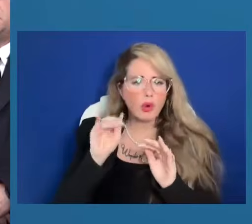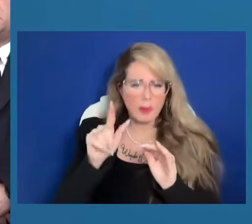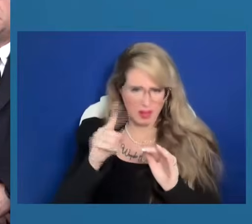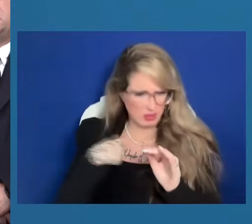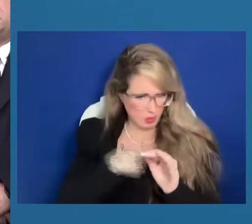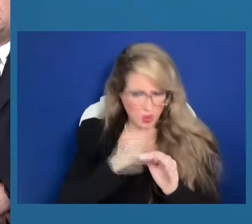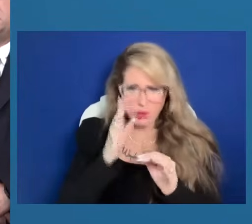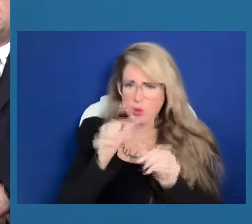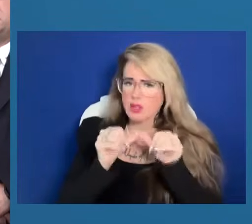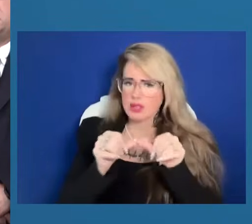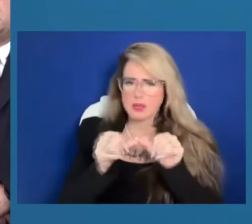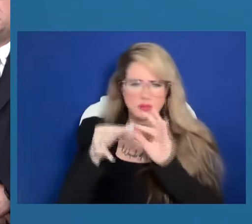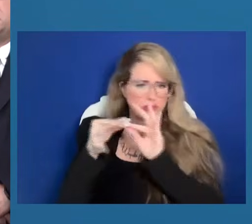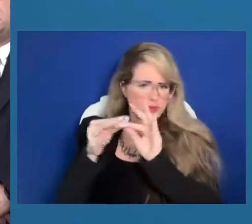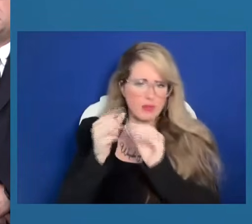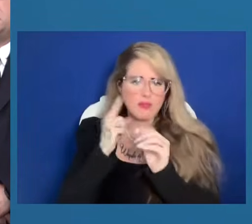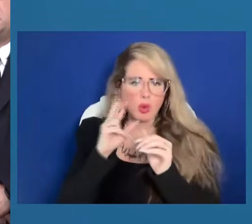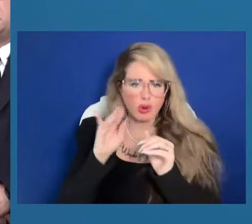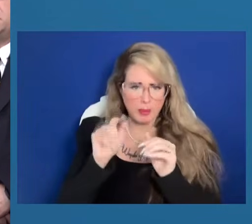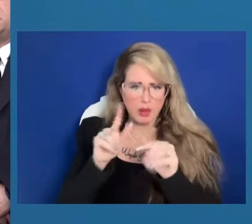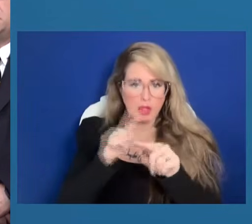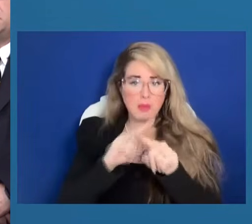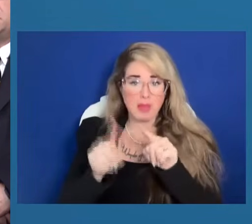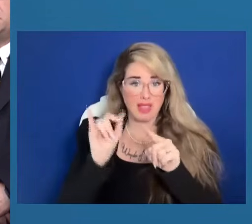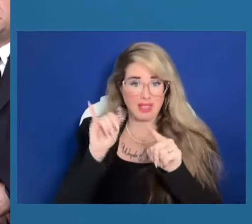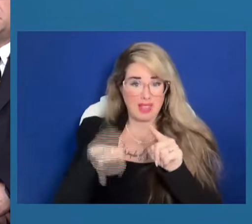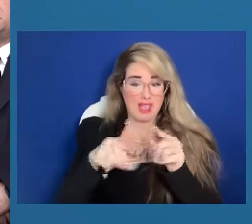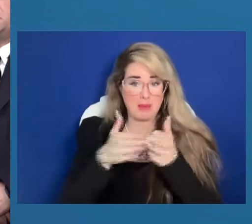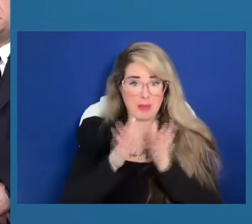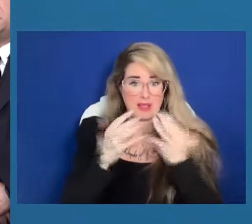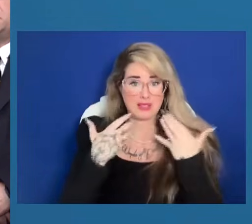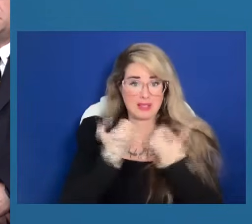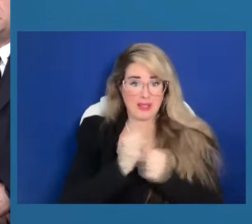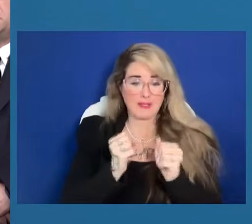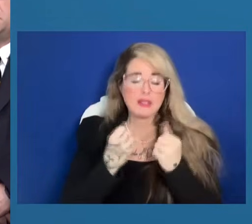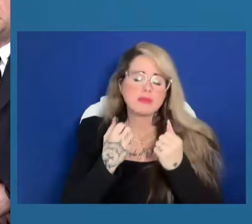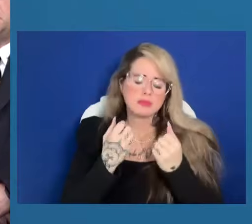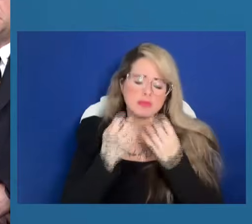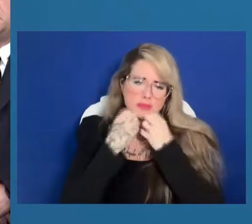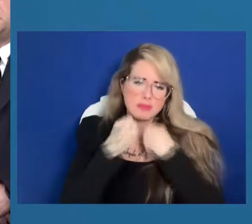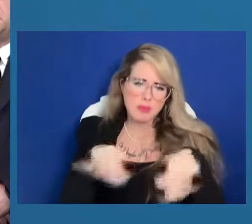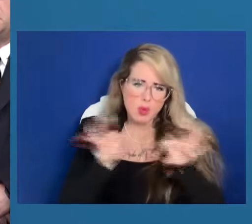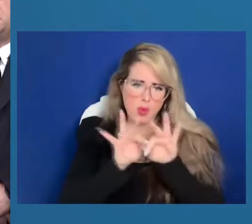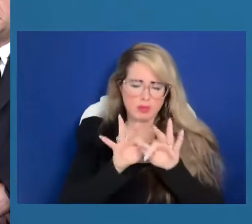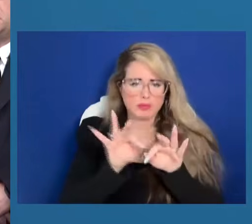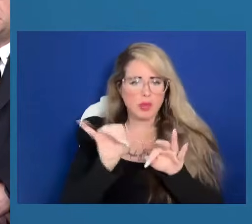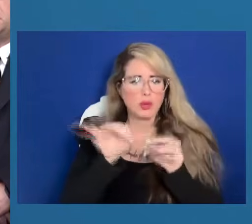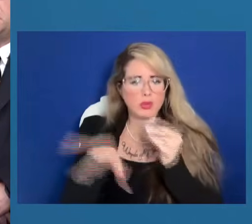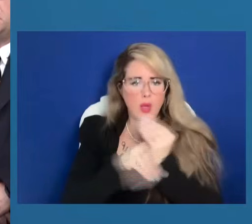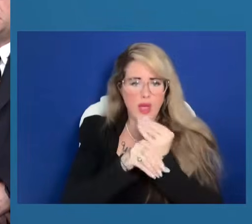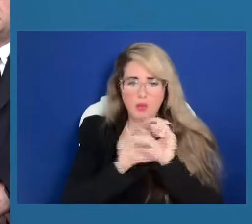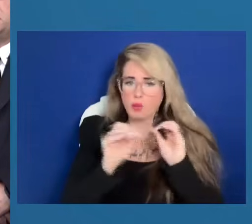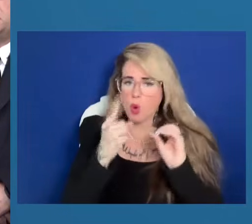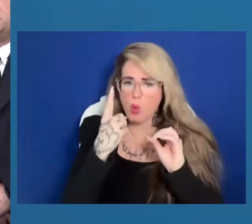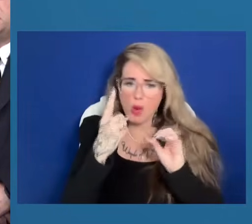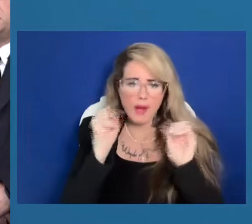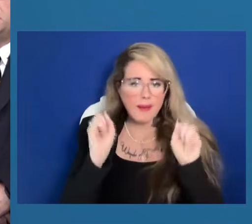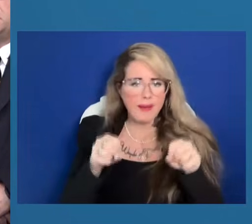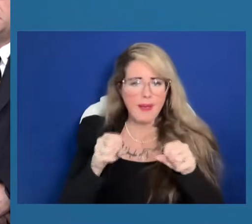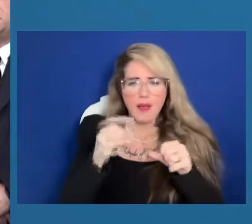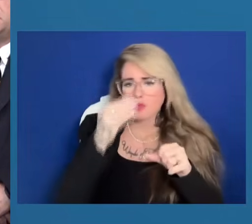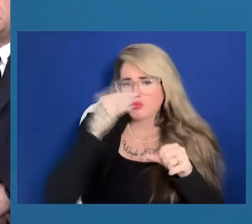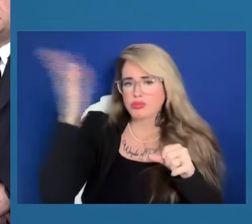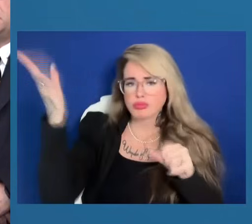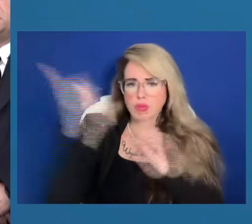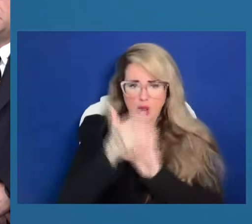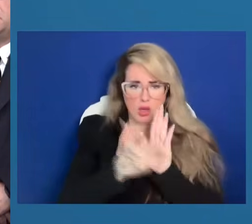that. It's about that nexus to public safety. Let me add, no one is above the law. Not me as a police chief, not the